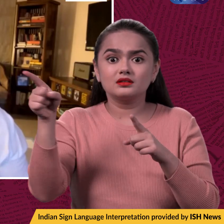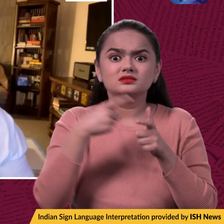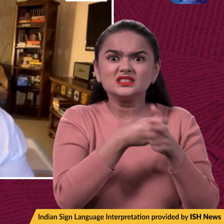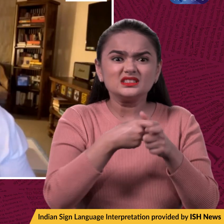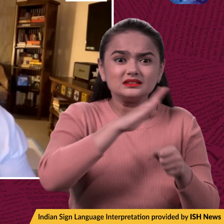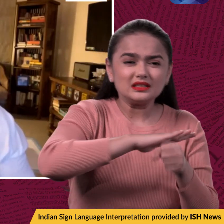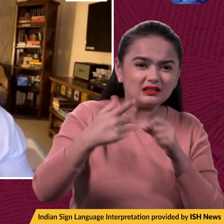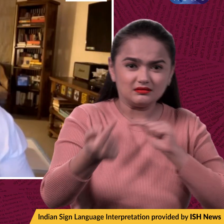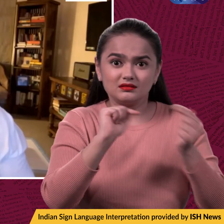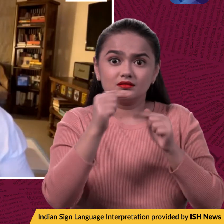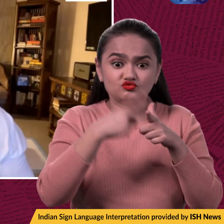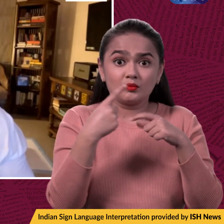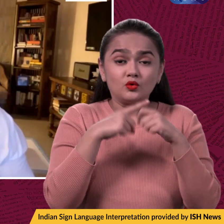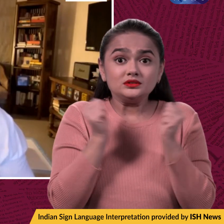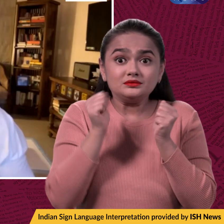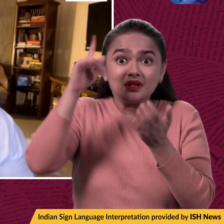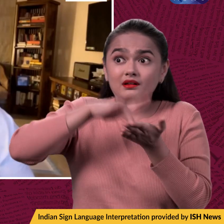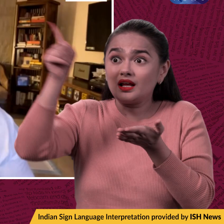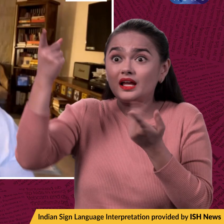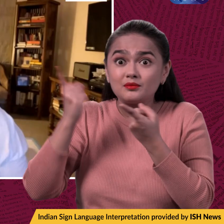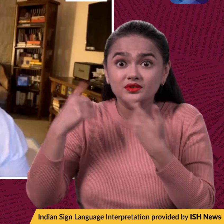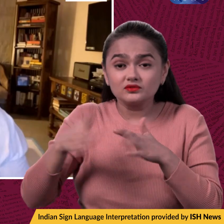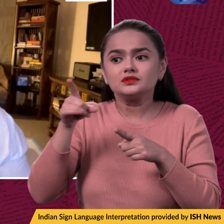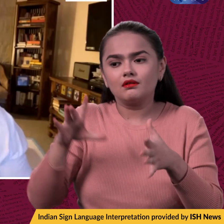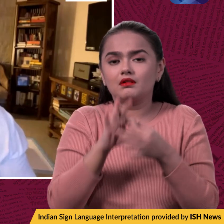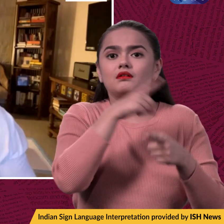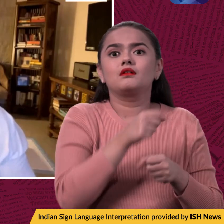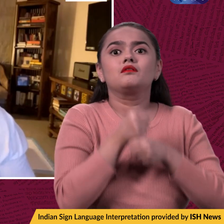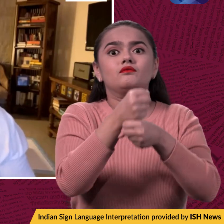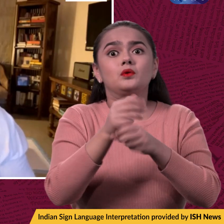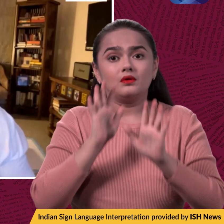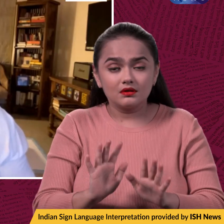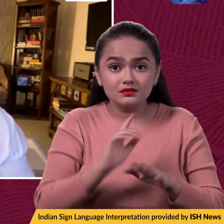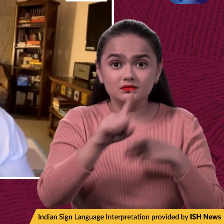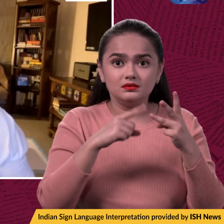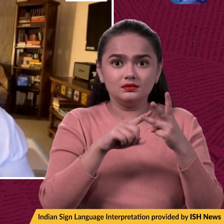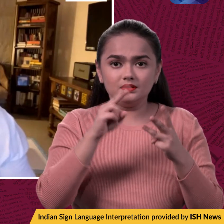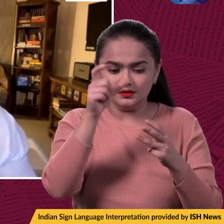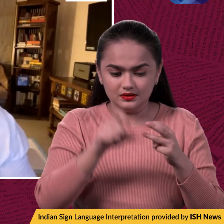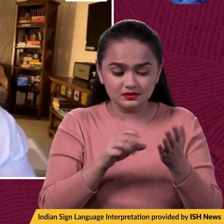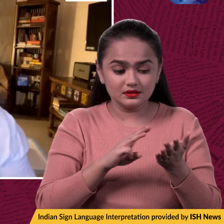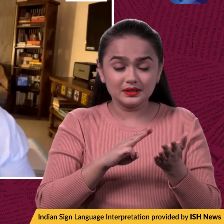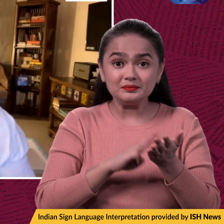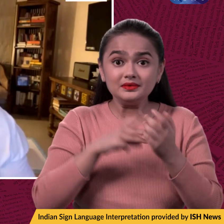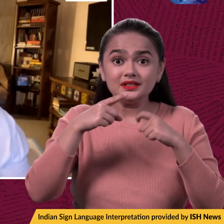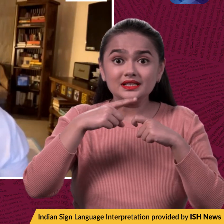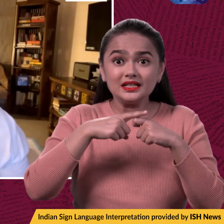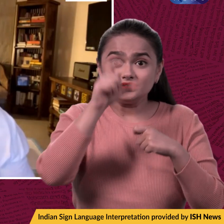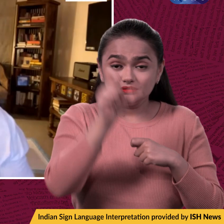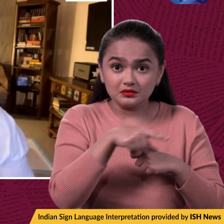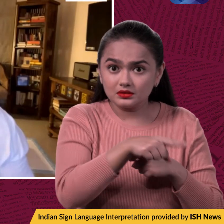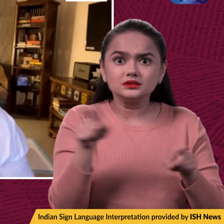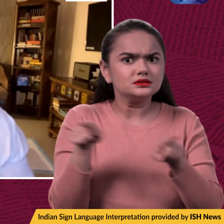neutralizing terrorists in an operation in Jammu and Kashmir. That was posthumously. Major Vibhuti Shankar Dondiyal was accorded the Shaurya